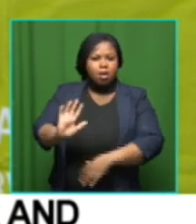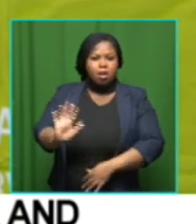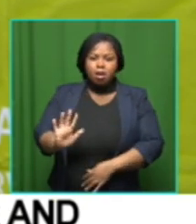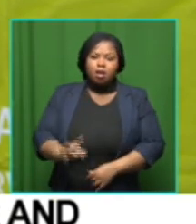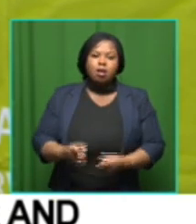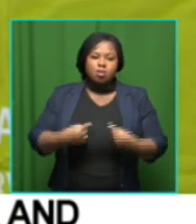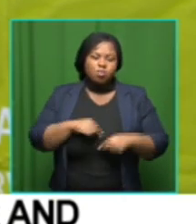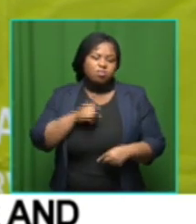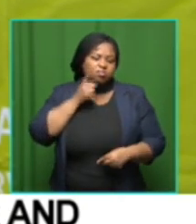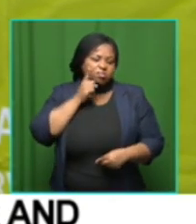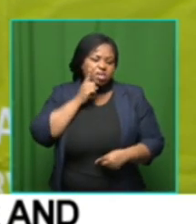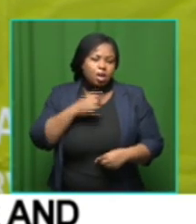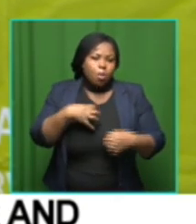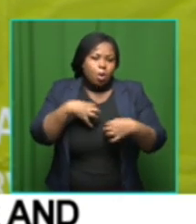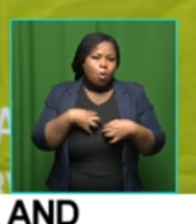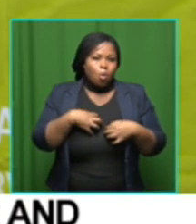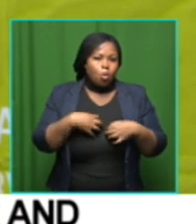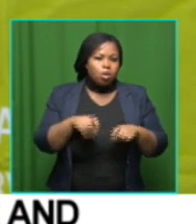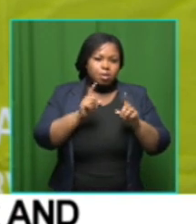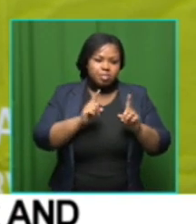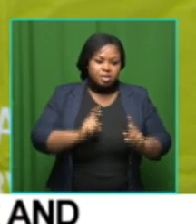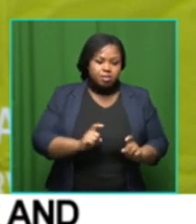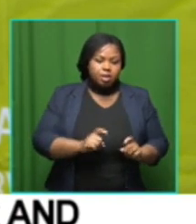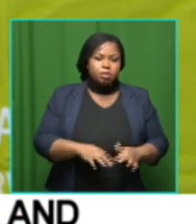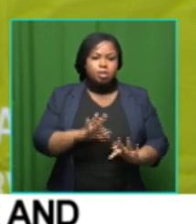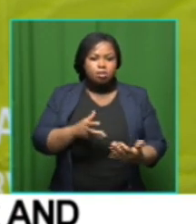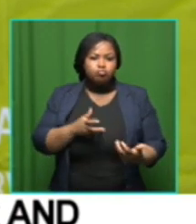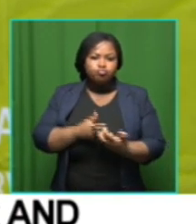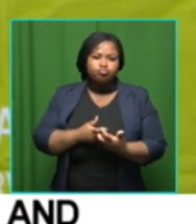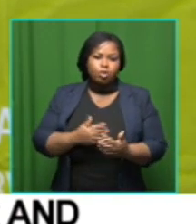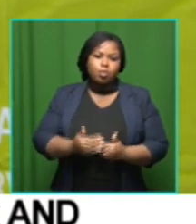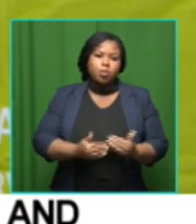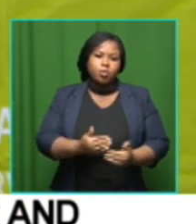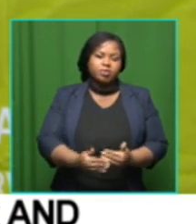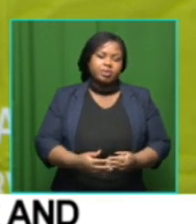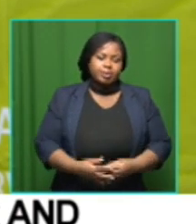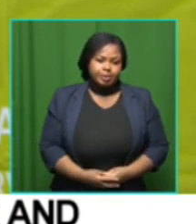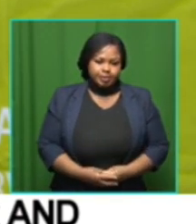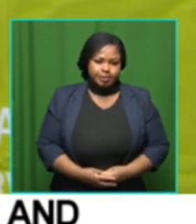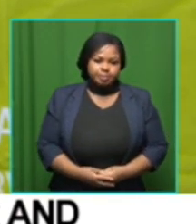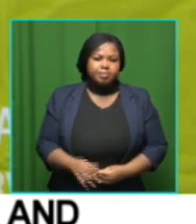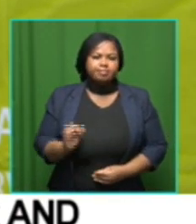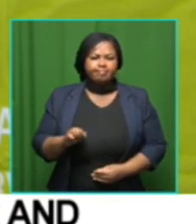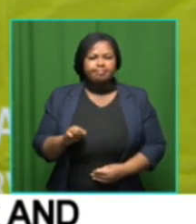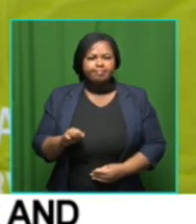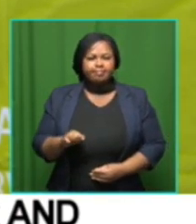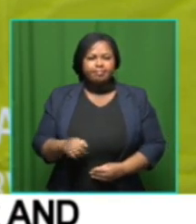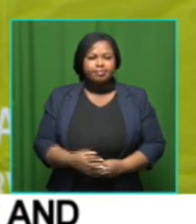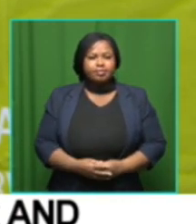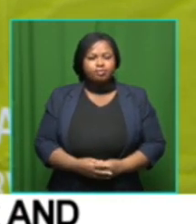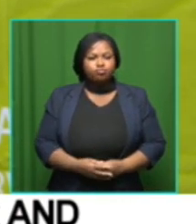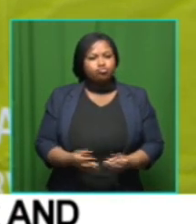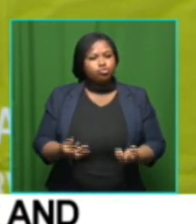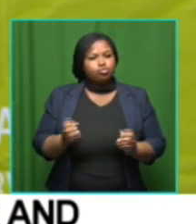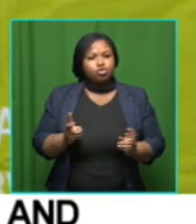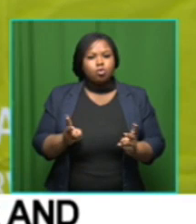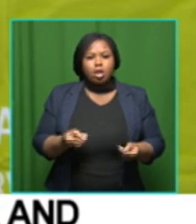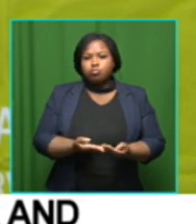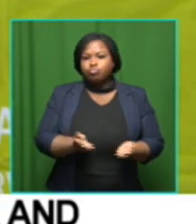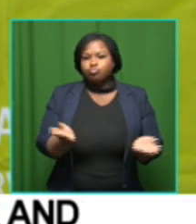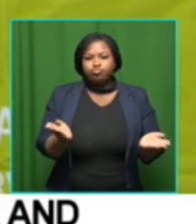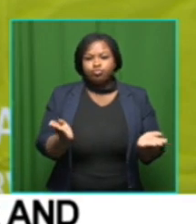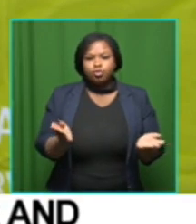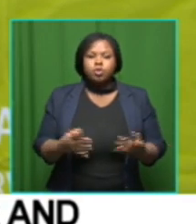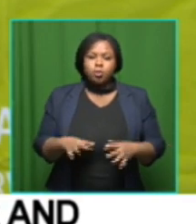principles that are associated with the process. Yes, indeed, it's generally accepted that